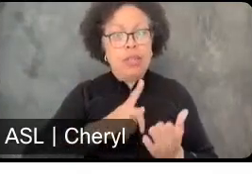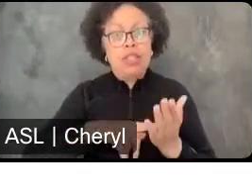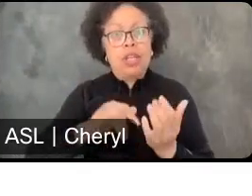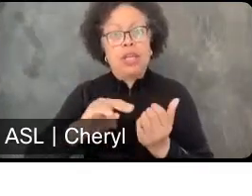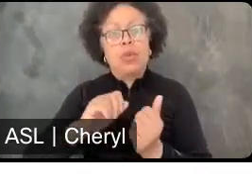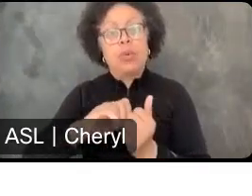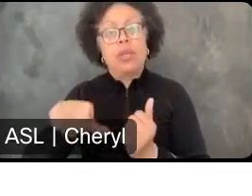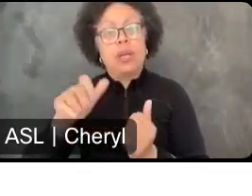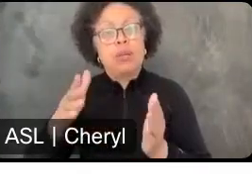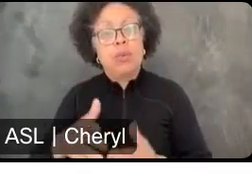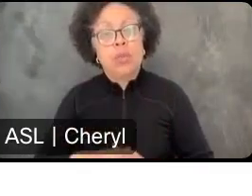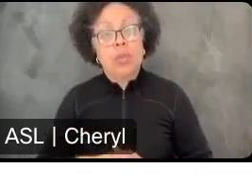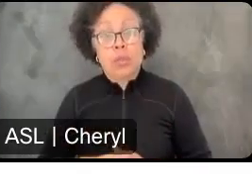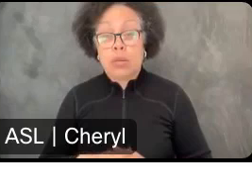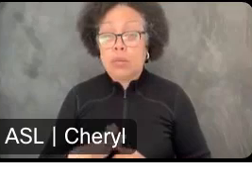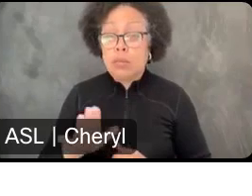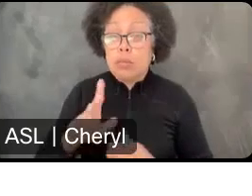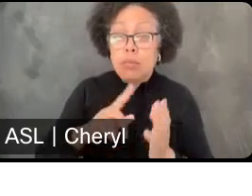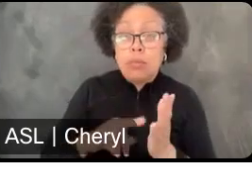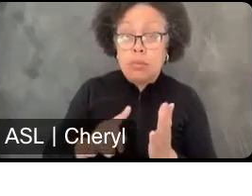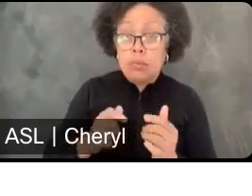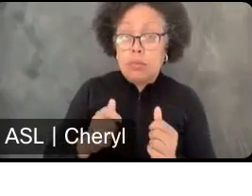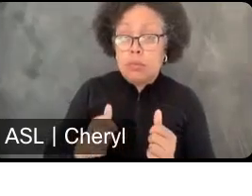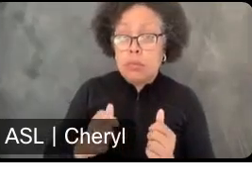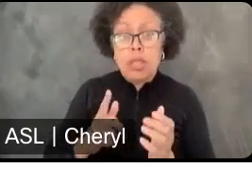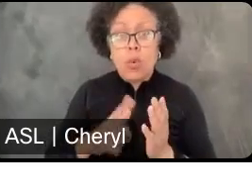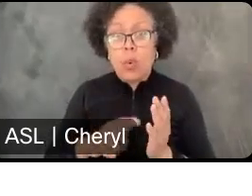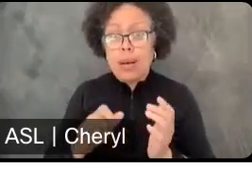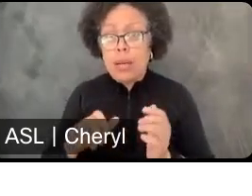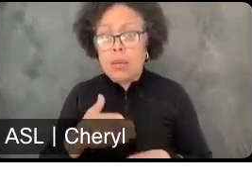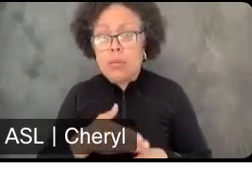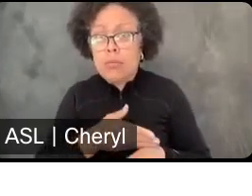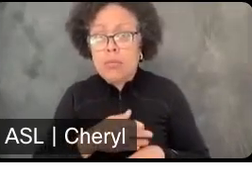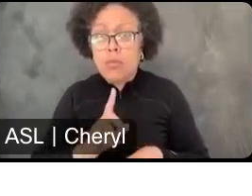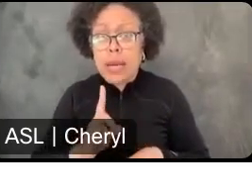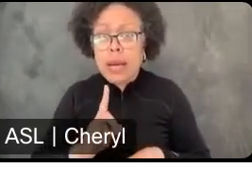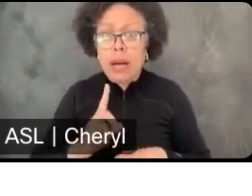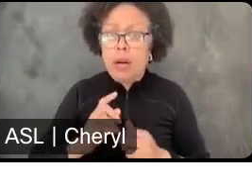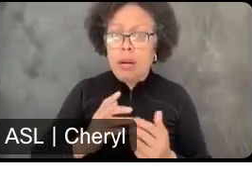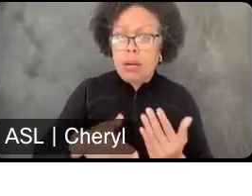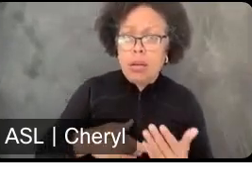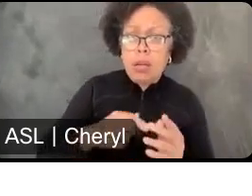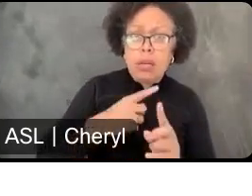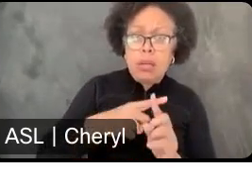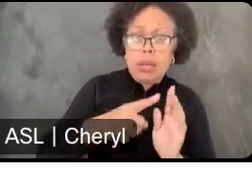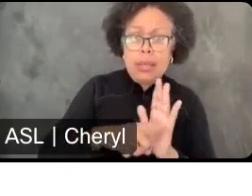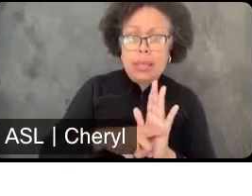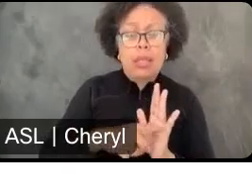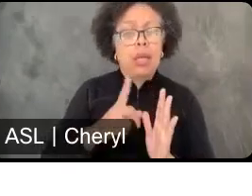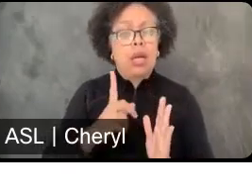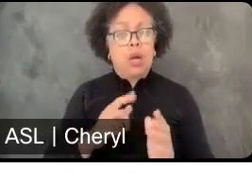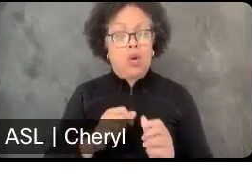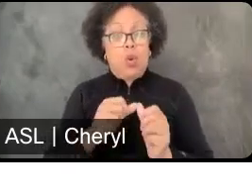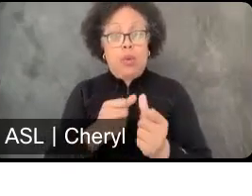did this go? What could have gone better? What does ongoing support look like for both of